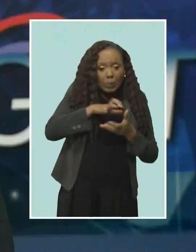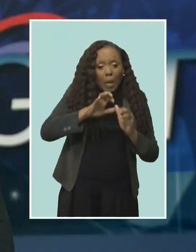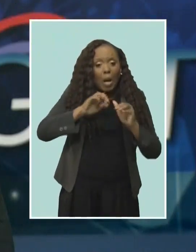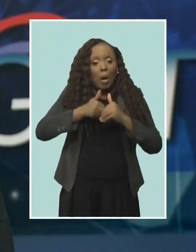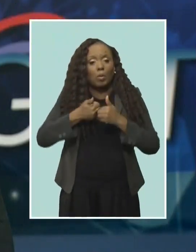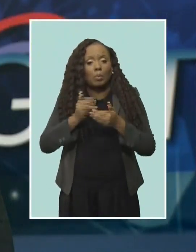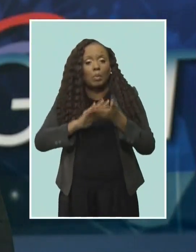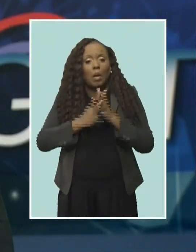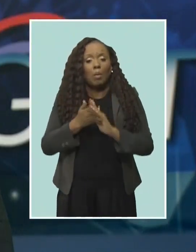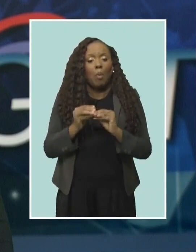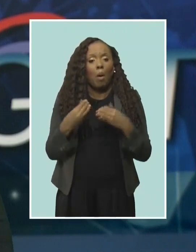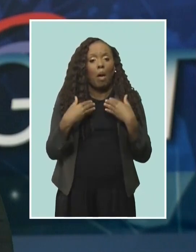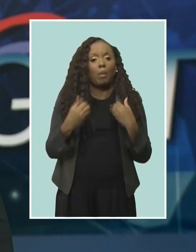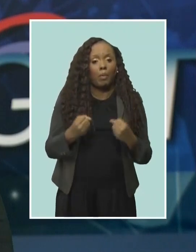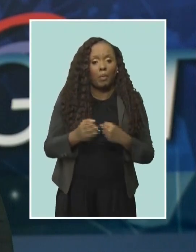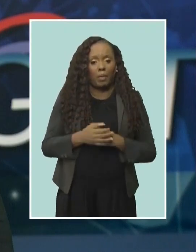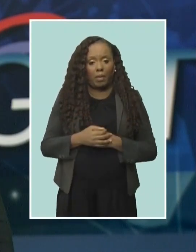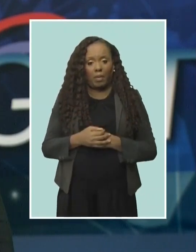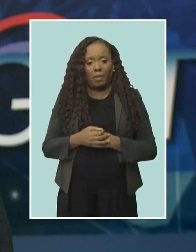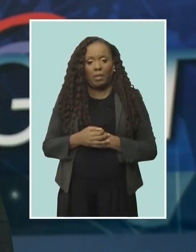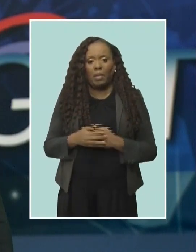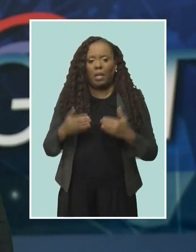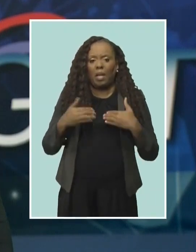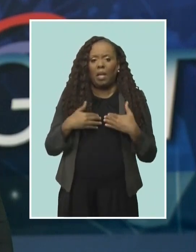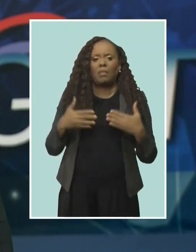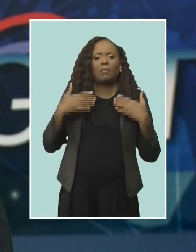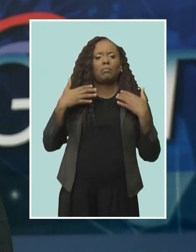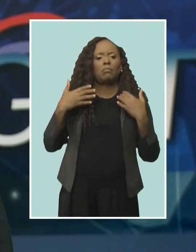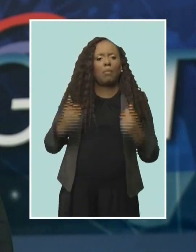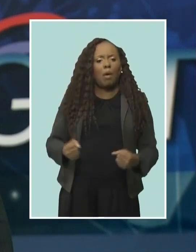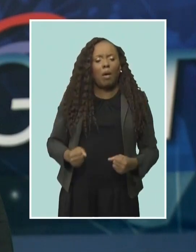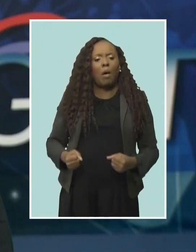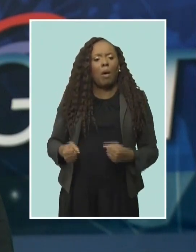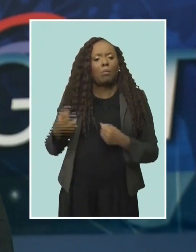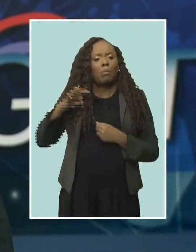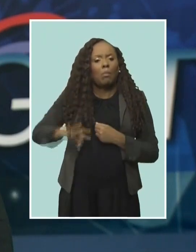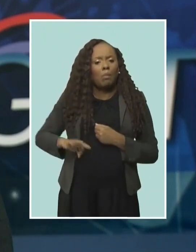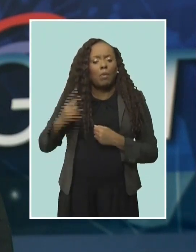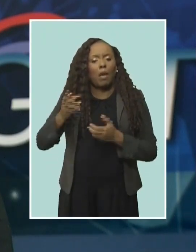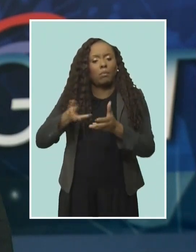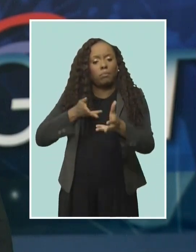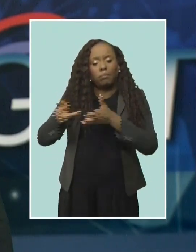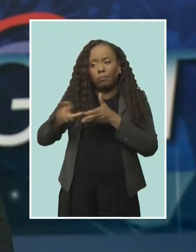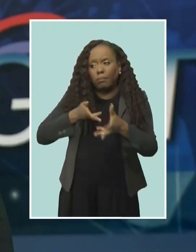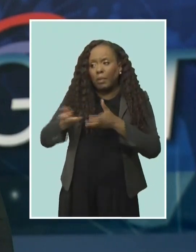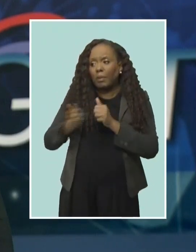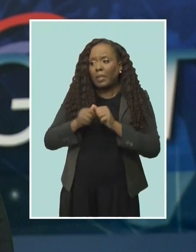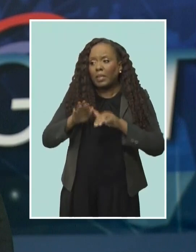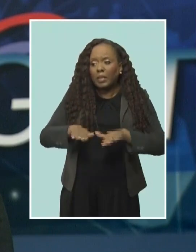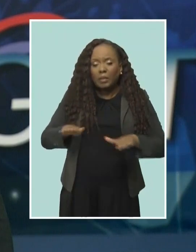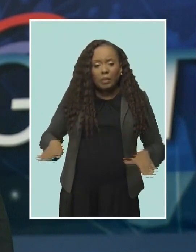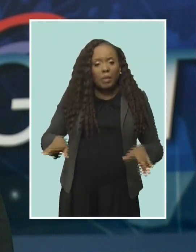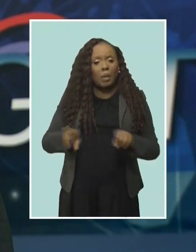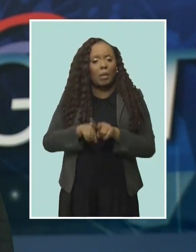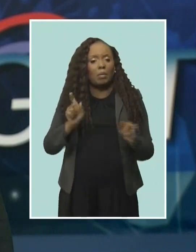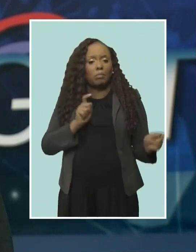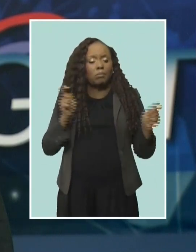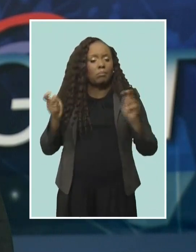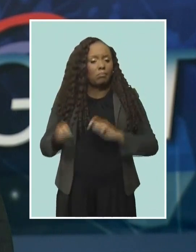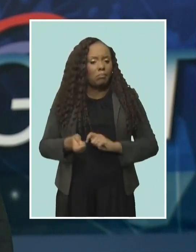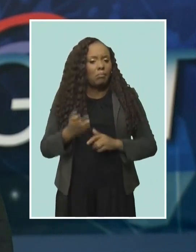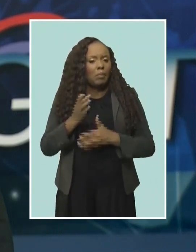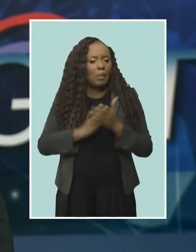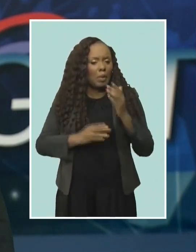Mr. Hill says local manufacturers have a strong incentive to remain engaged with that demographic and reform some of